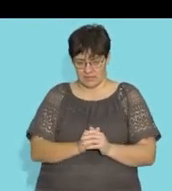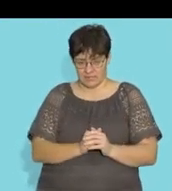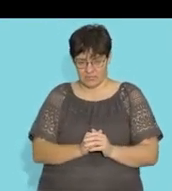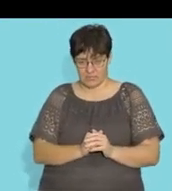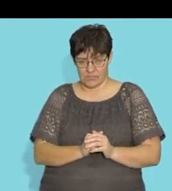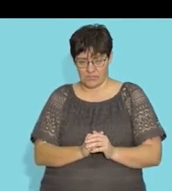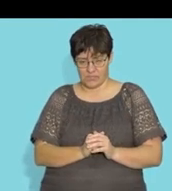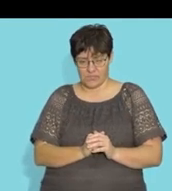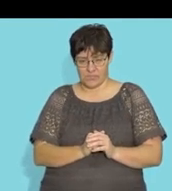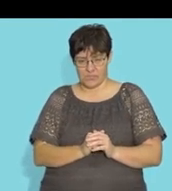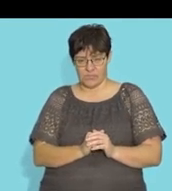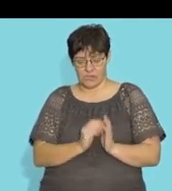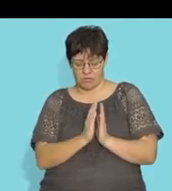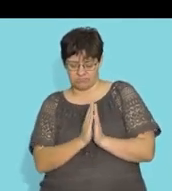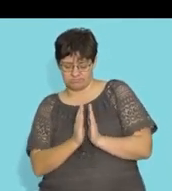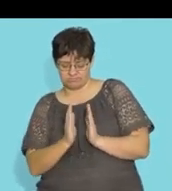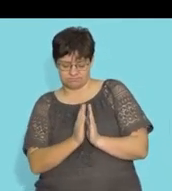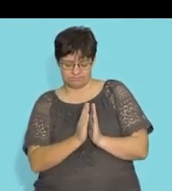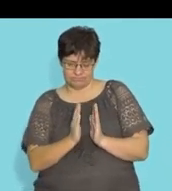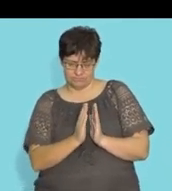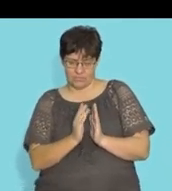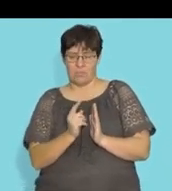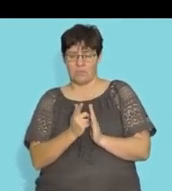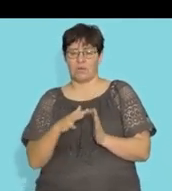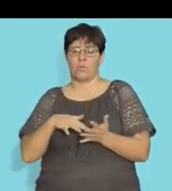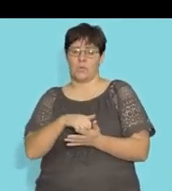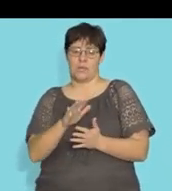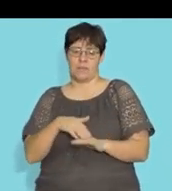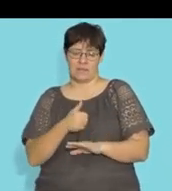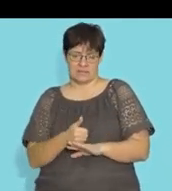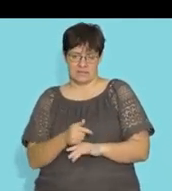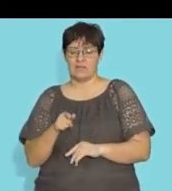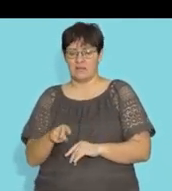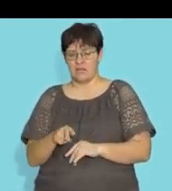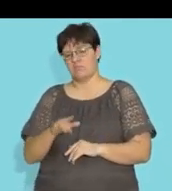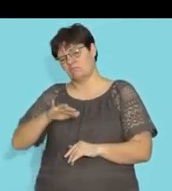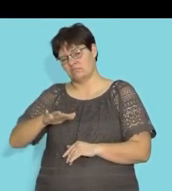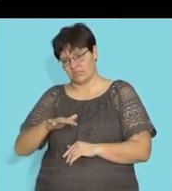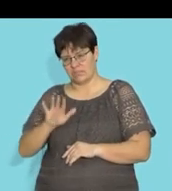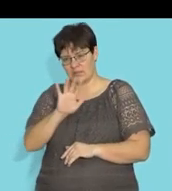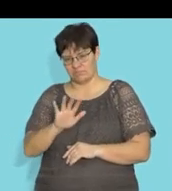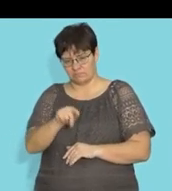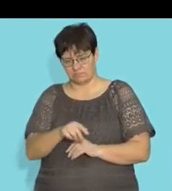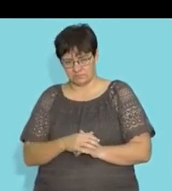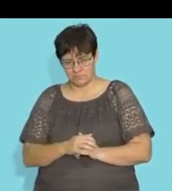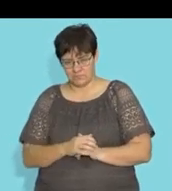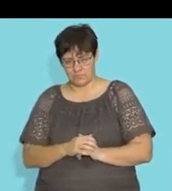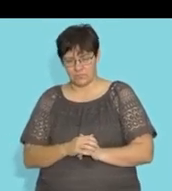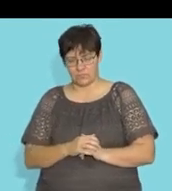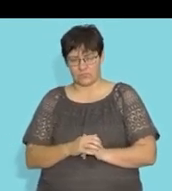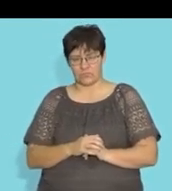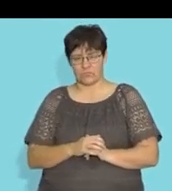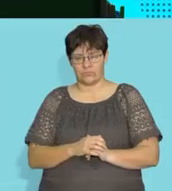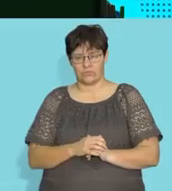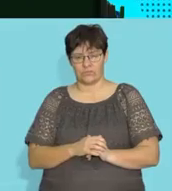7 on its way to 14, but a weak base will be more or less there. So